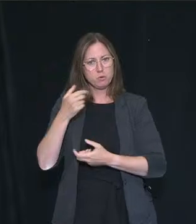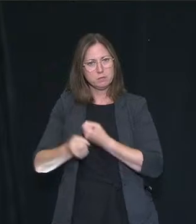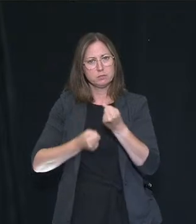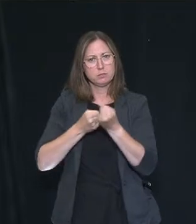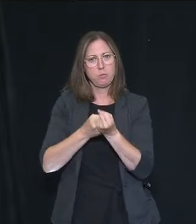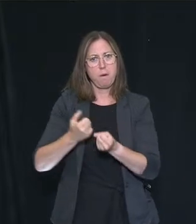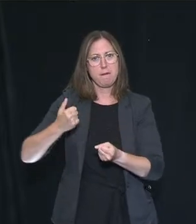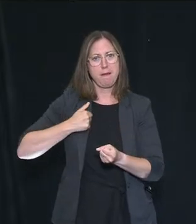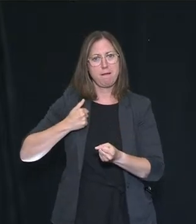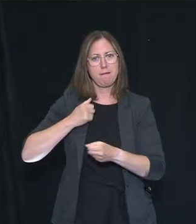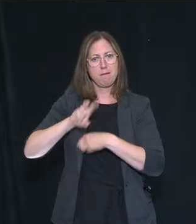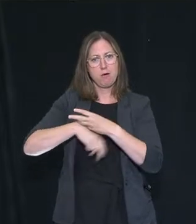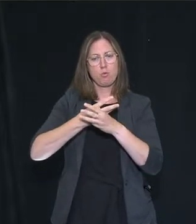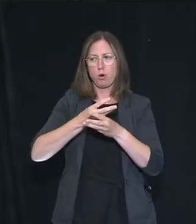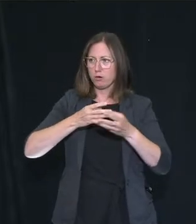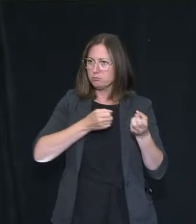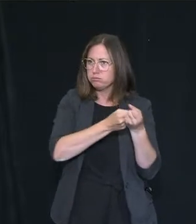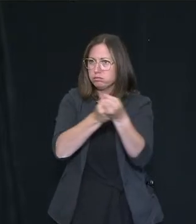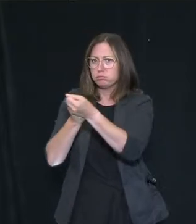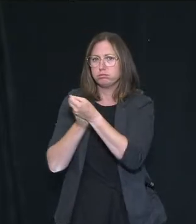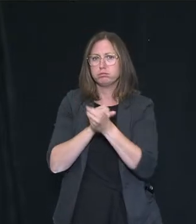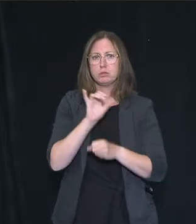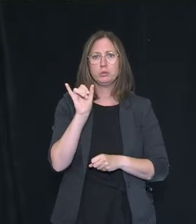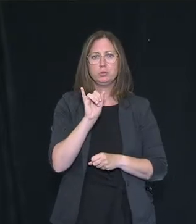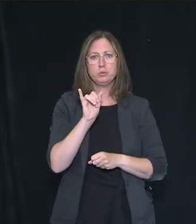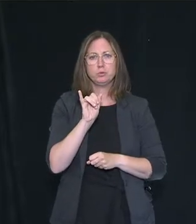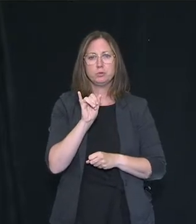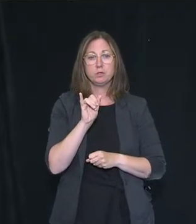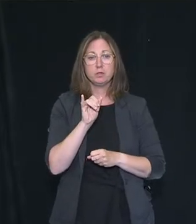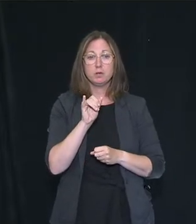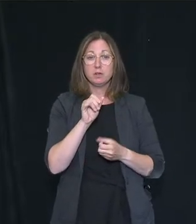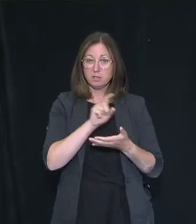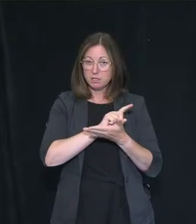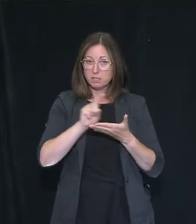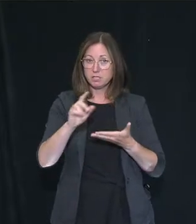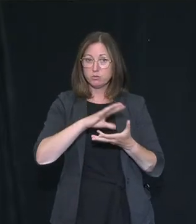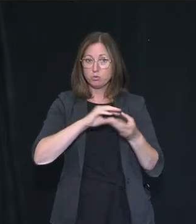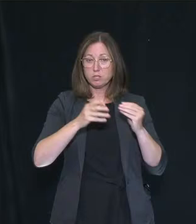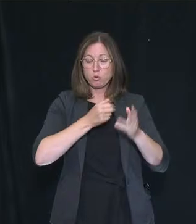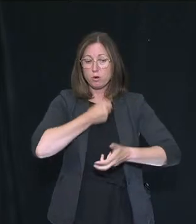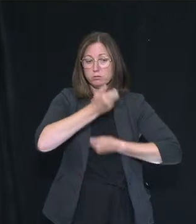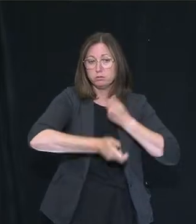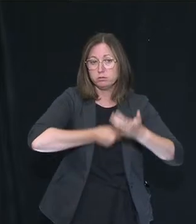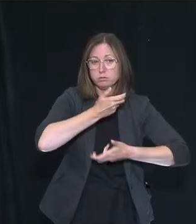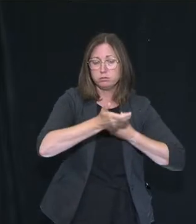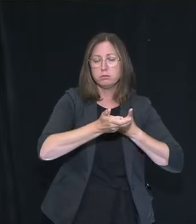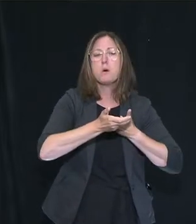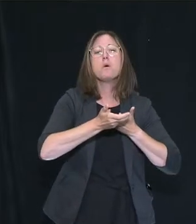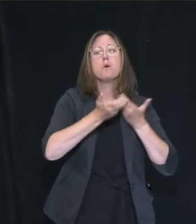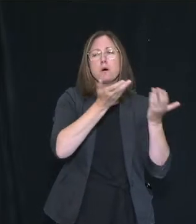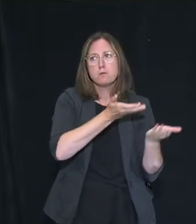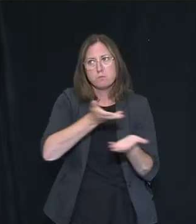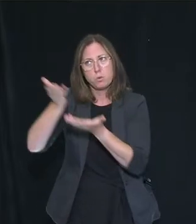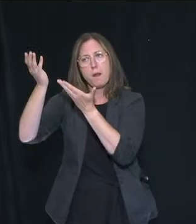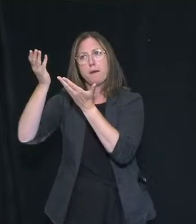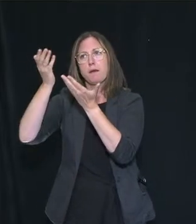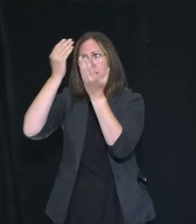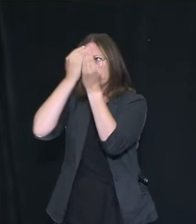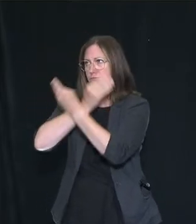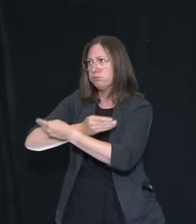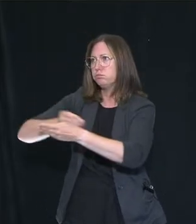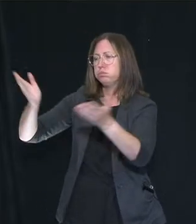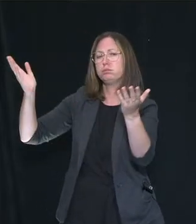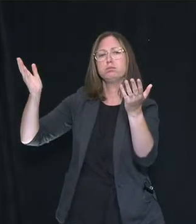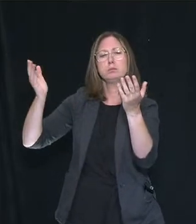world. Take these stories back with you, share them widely, and continue to find ways to